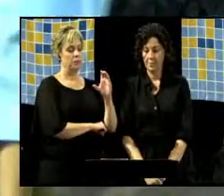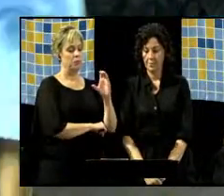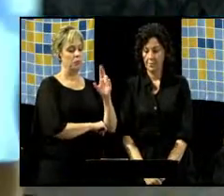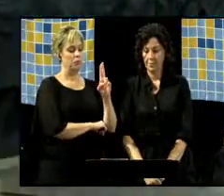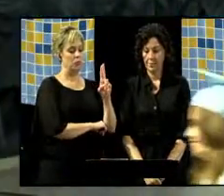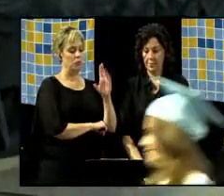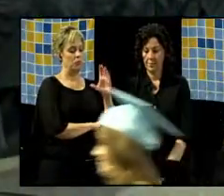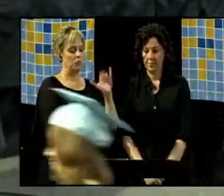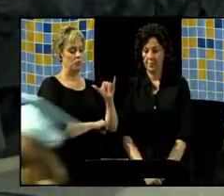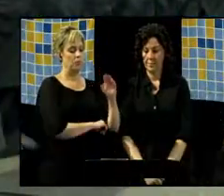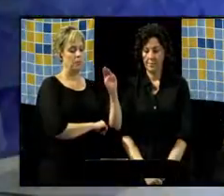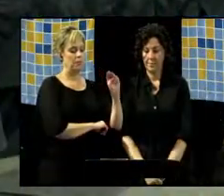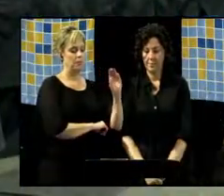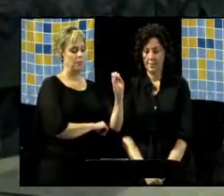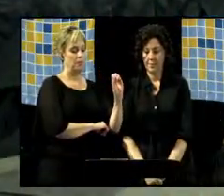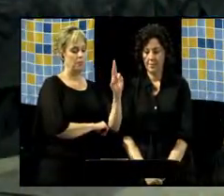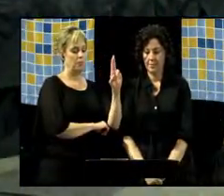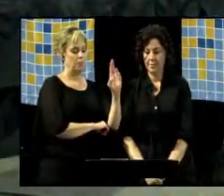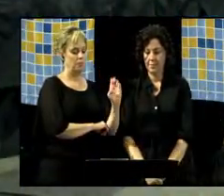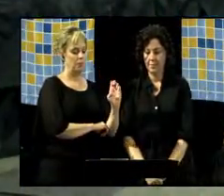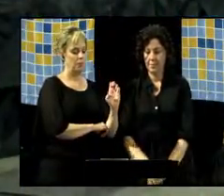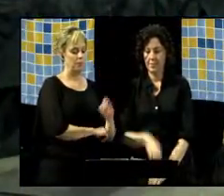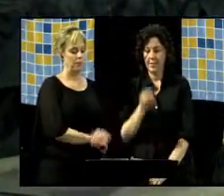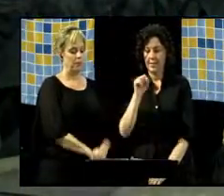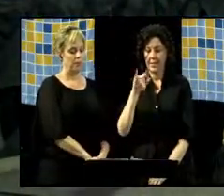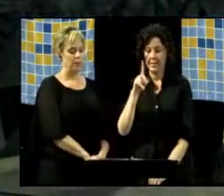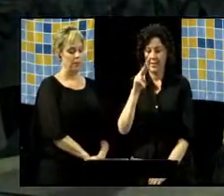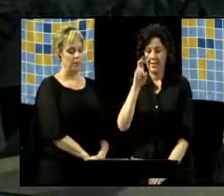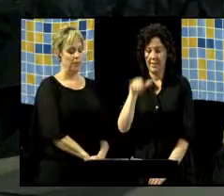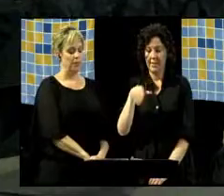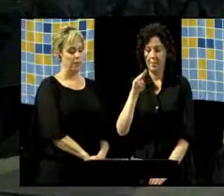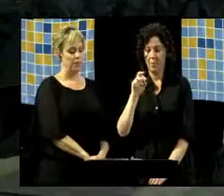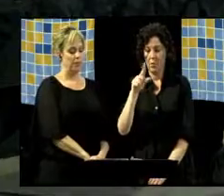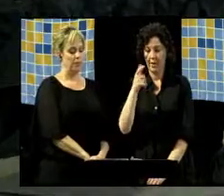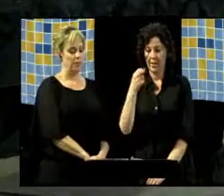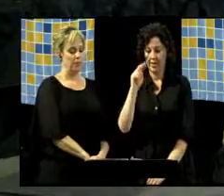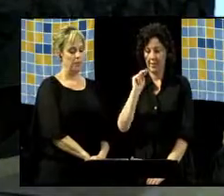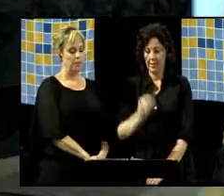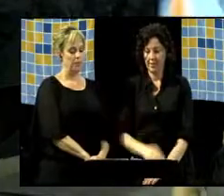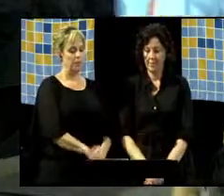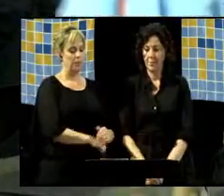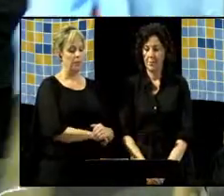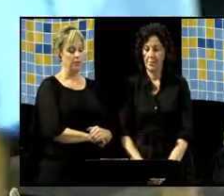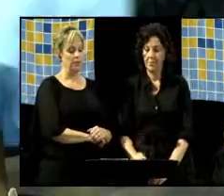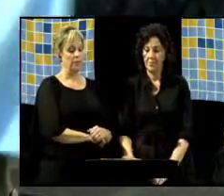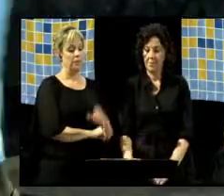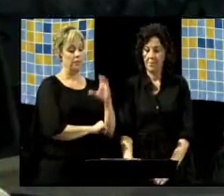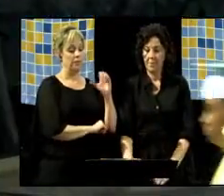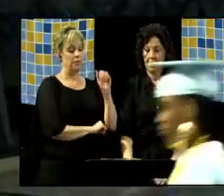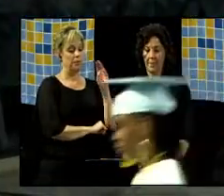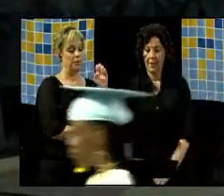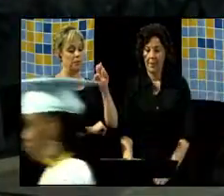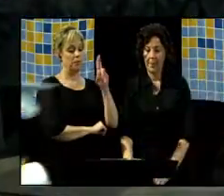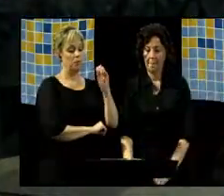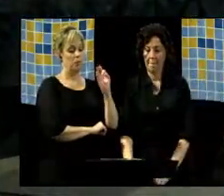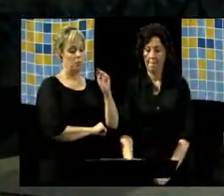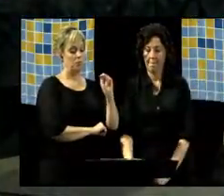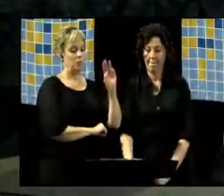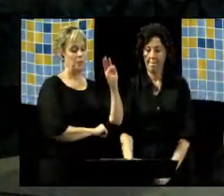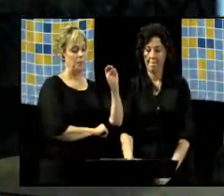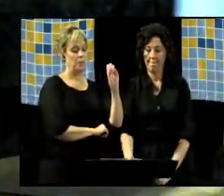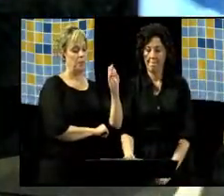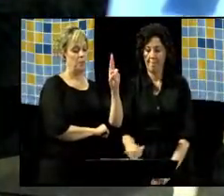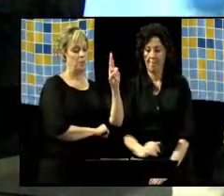Lucy Caroline Moore. Sydney Paige Morgan. Cameron Lee